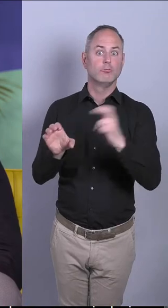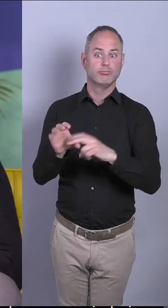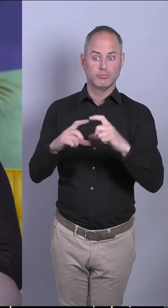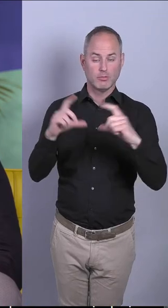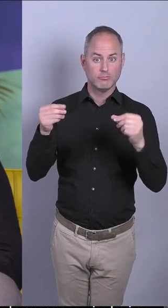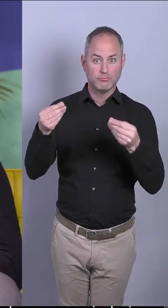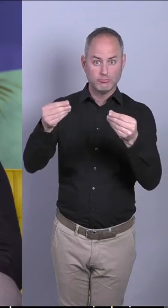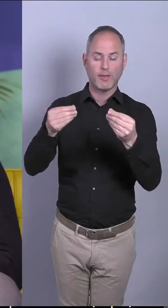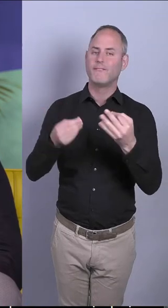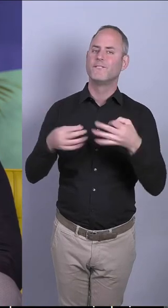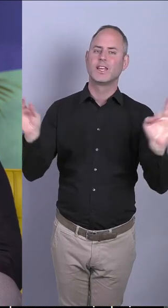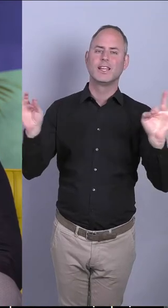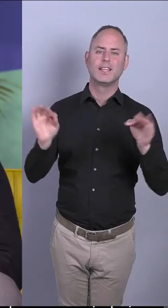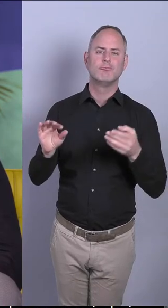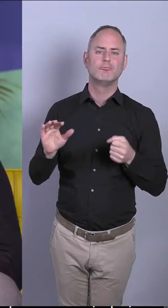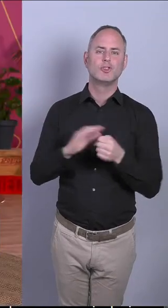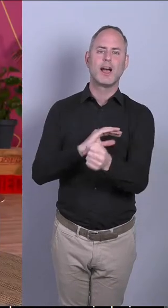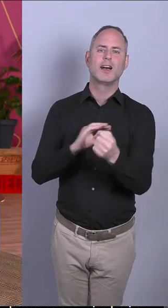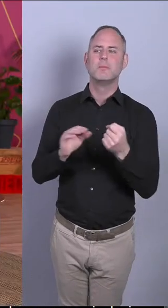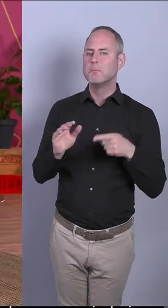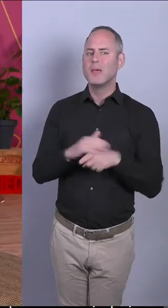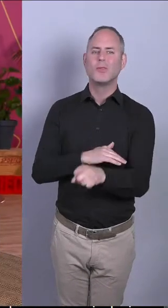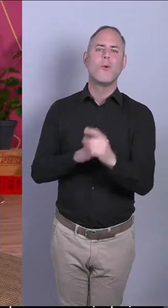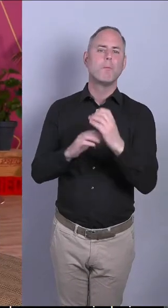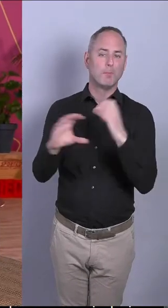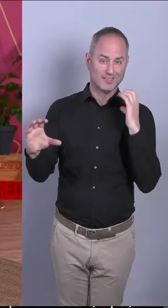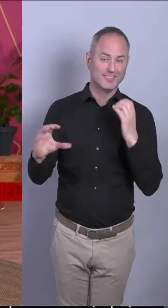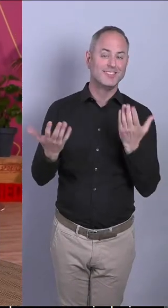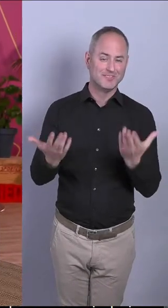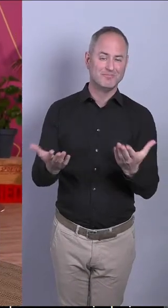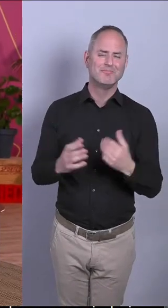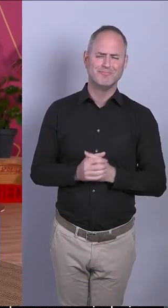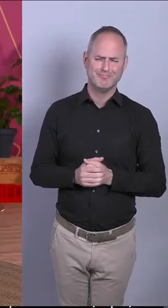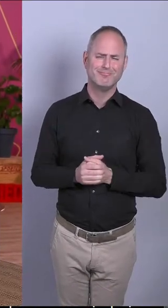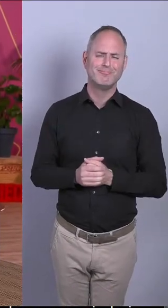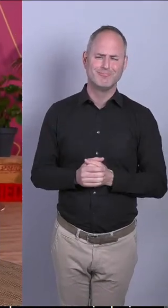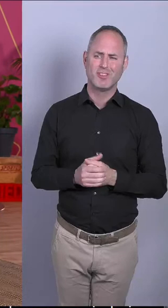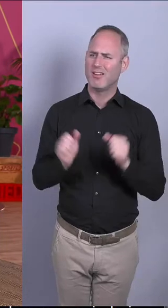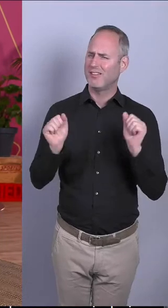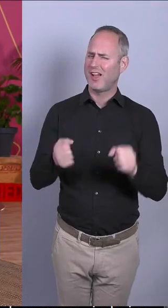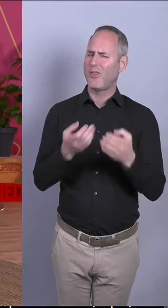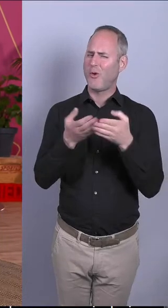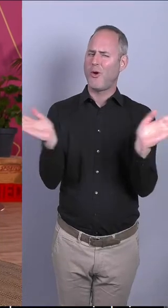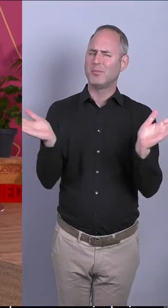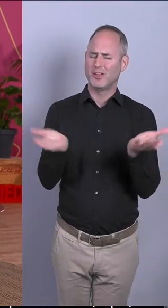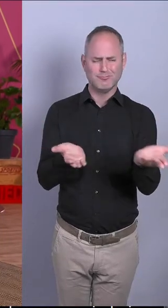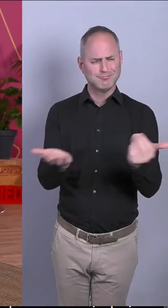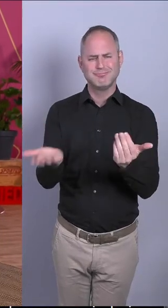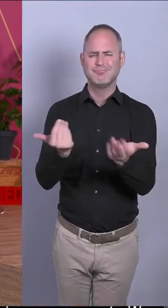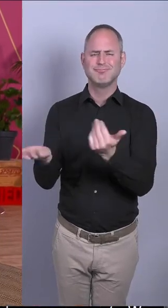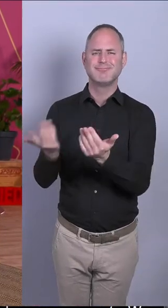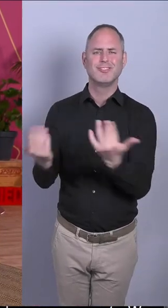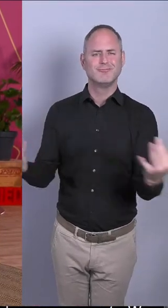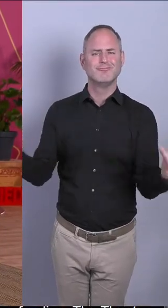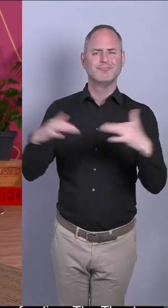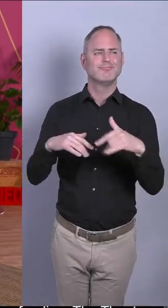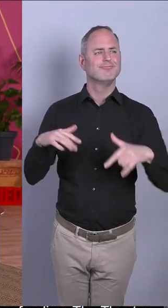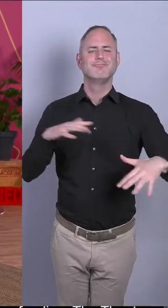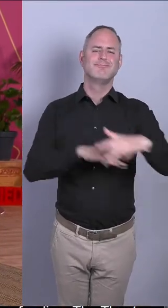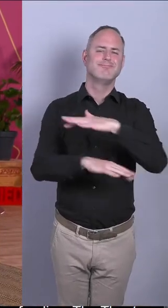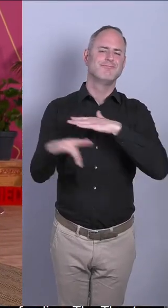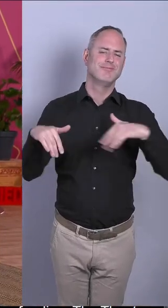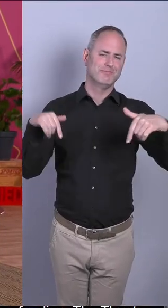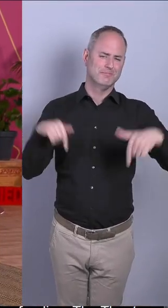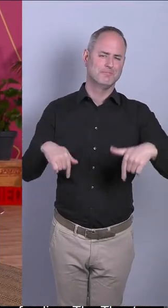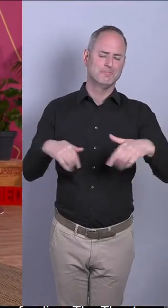accessible, barrier-free, as we say. And we want this to be a great success. We heard about